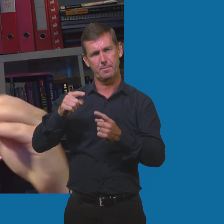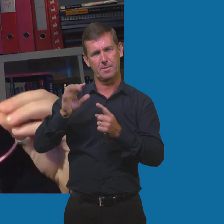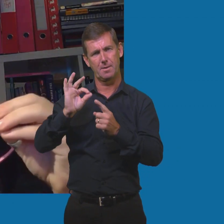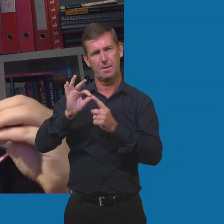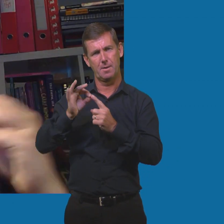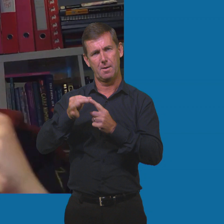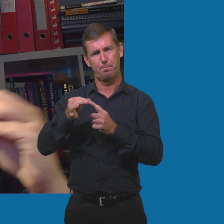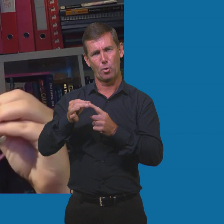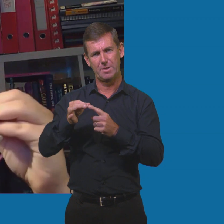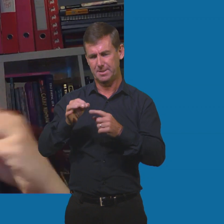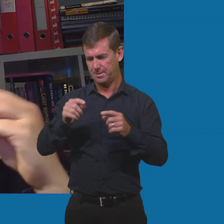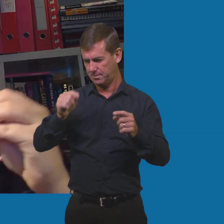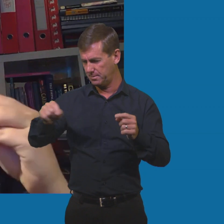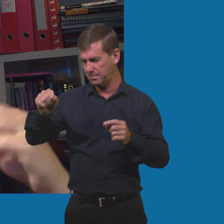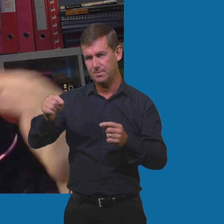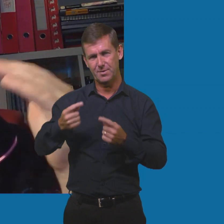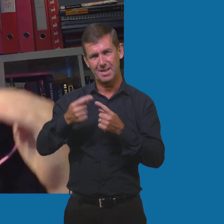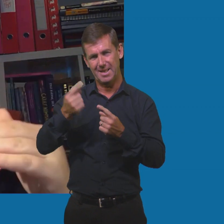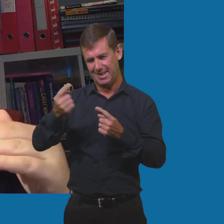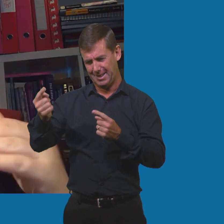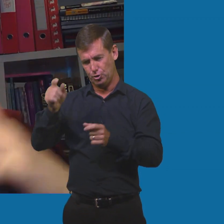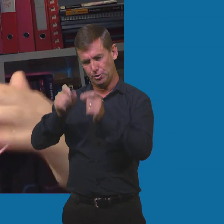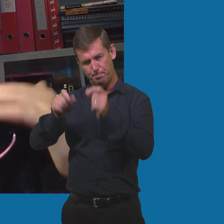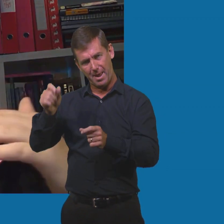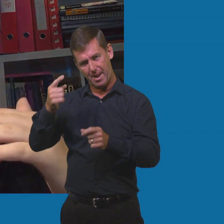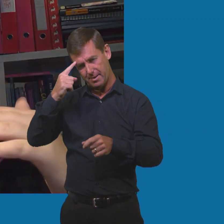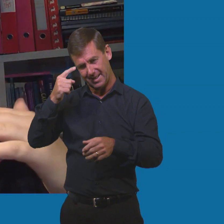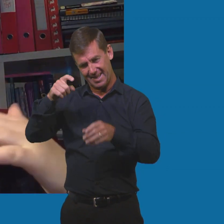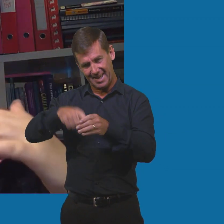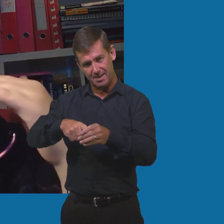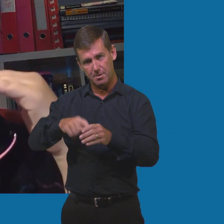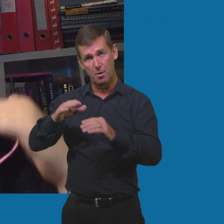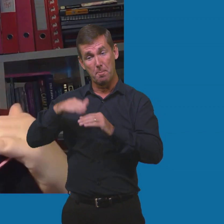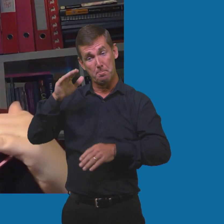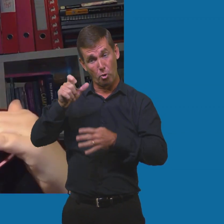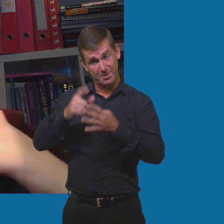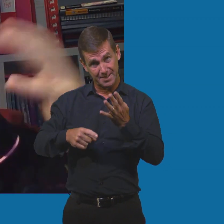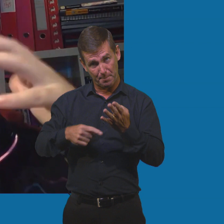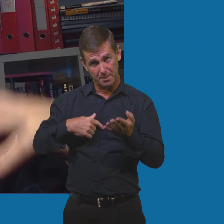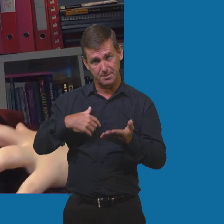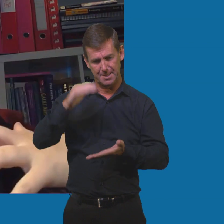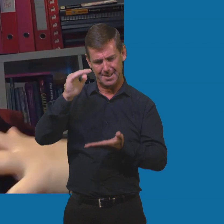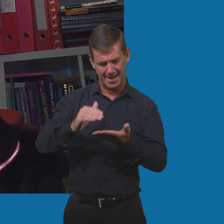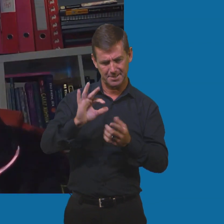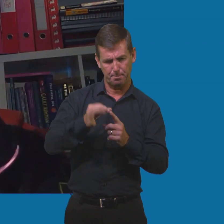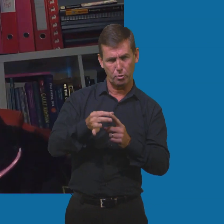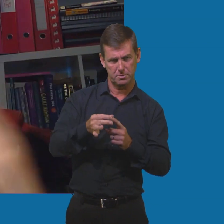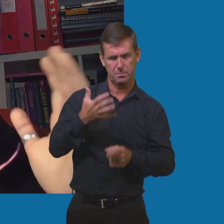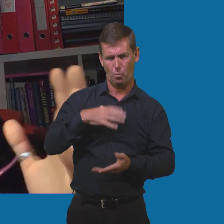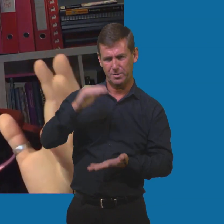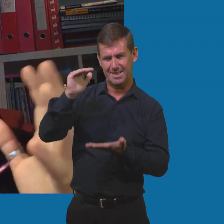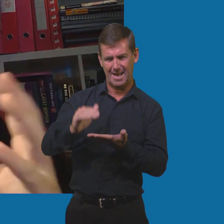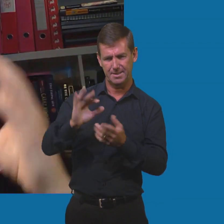the court at any time, and each player is allotted so many points depending on their disability. The more disabled you are, the fewer points you get, and you want as few points on the court as